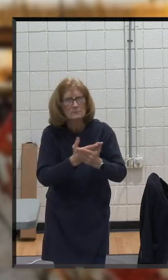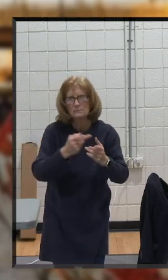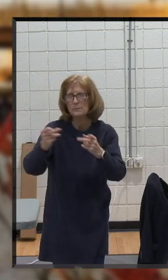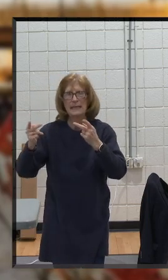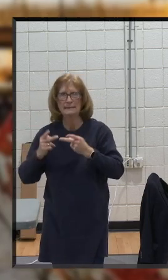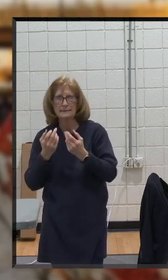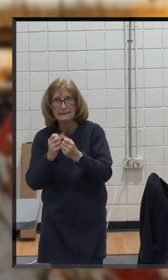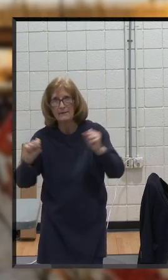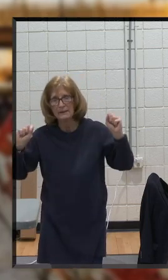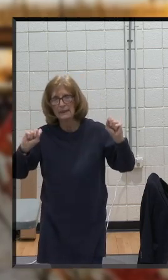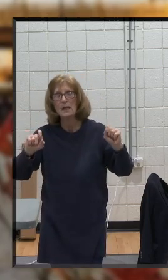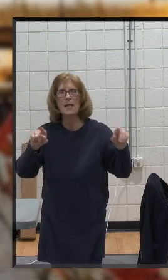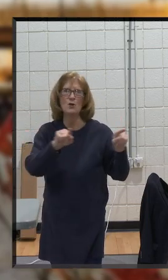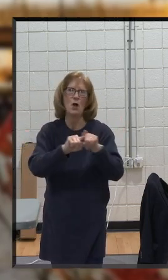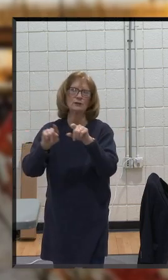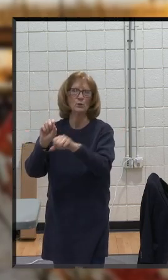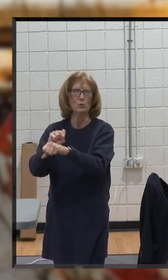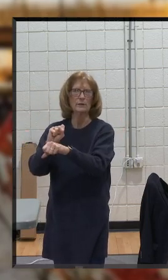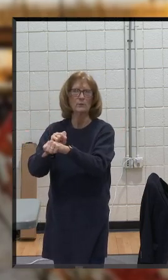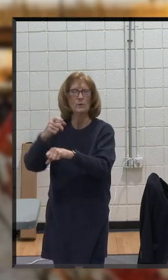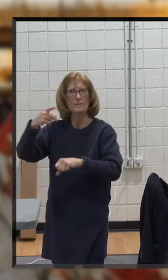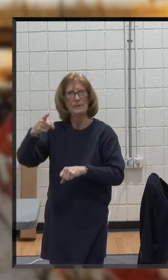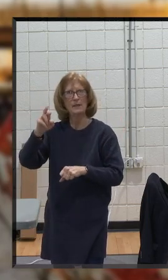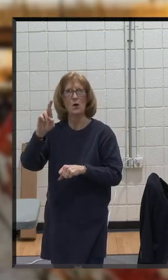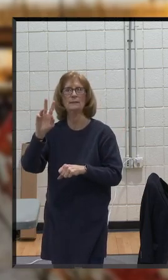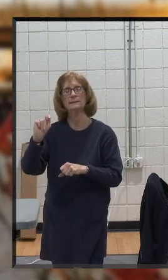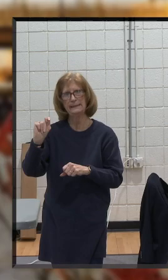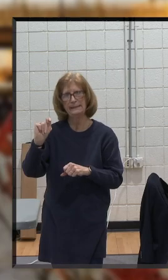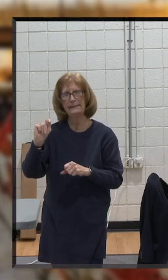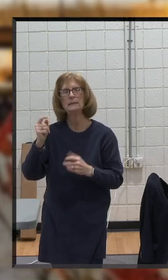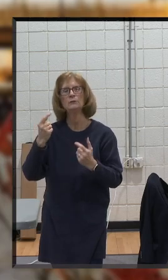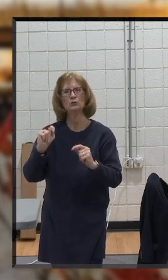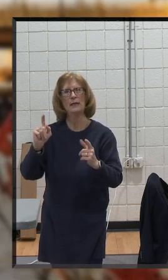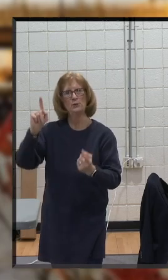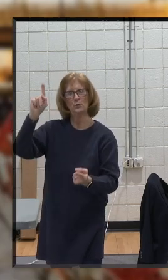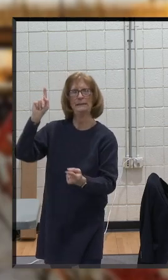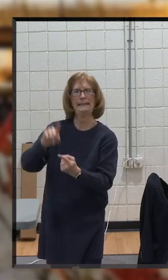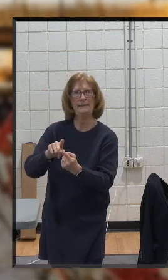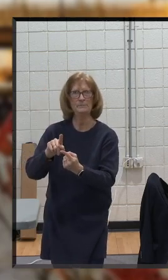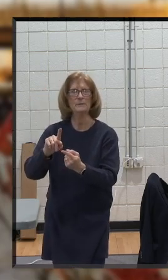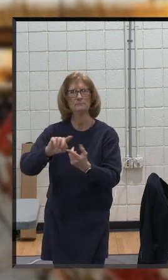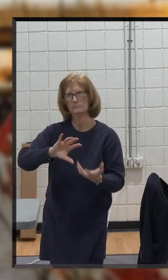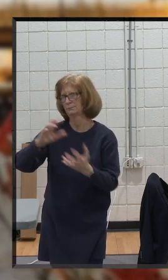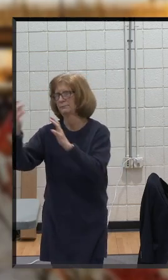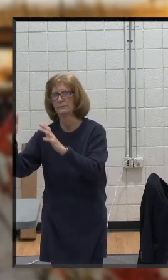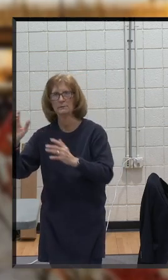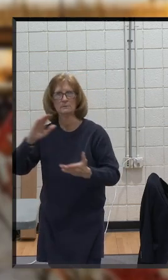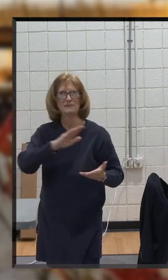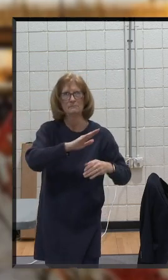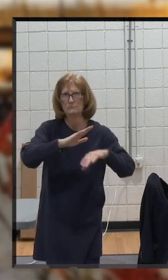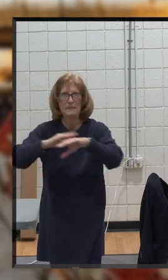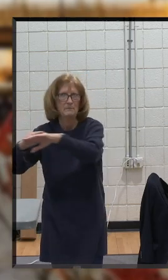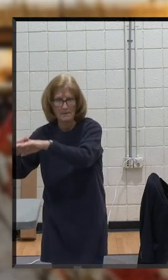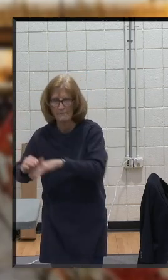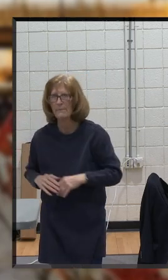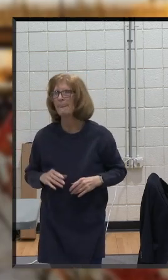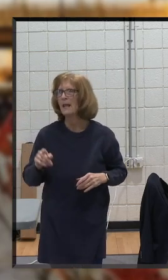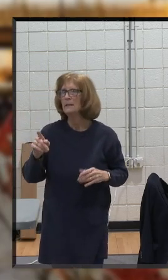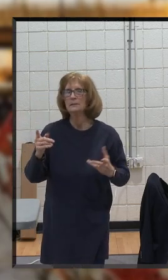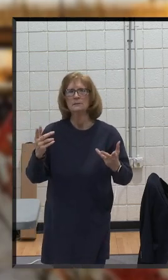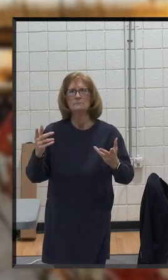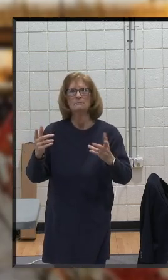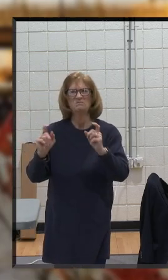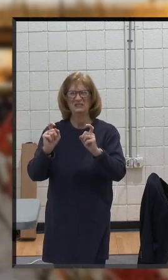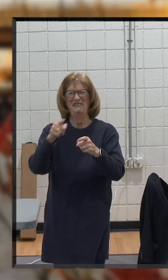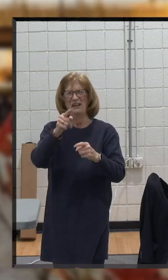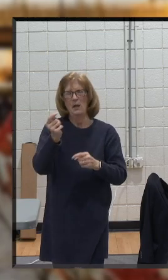working with PRT, trying to minimize disruptions while doing bridge maintenance. So just a quick background